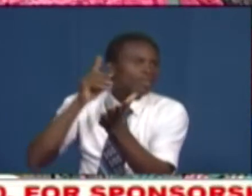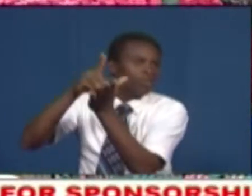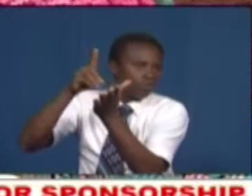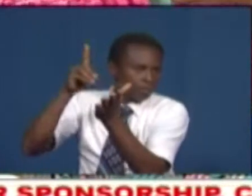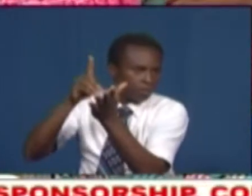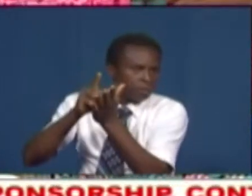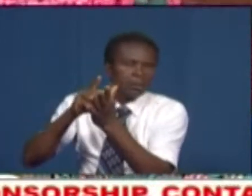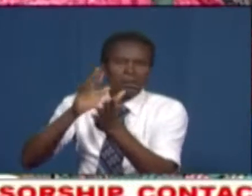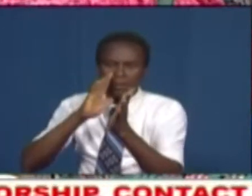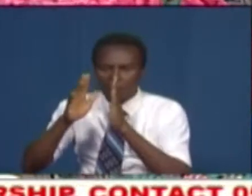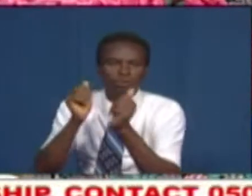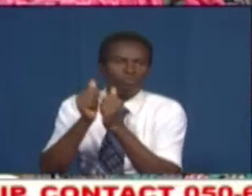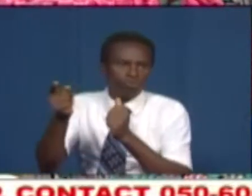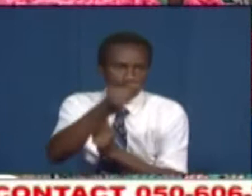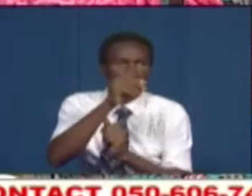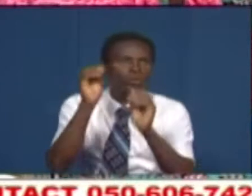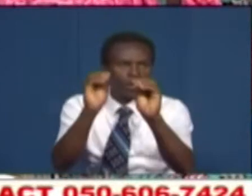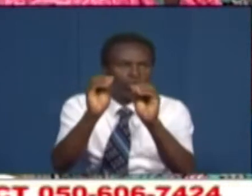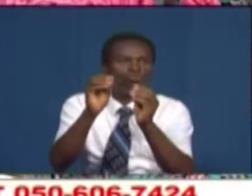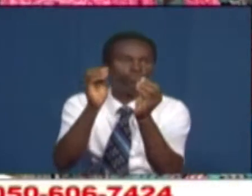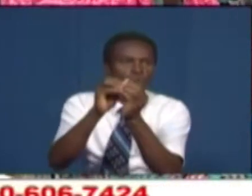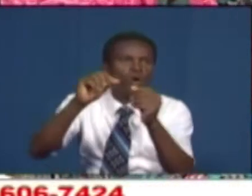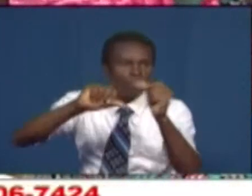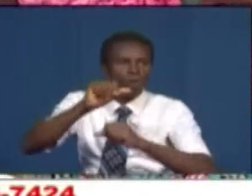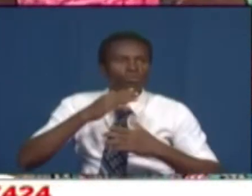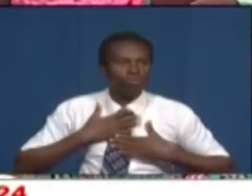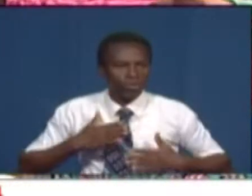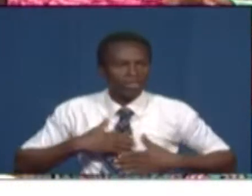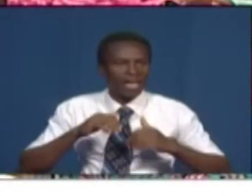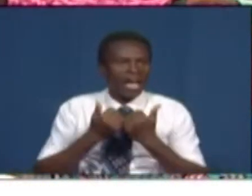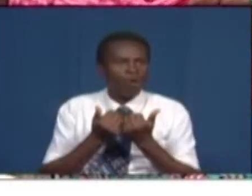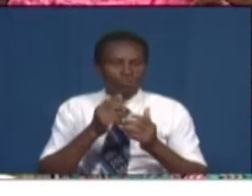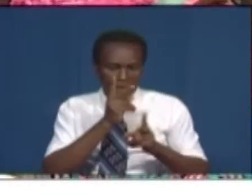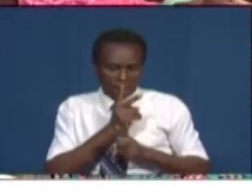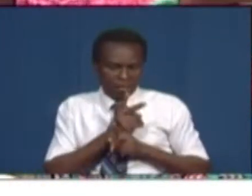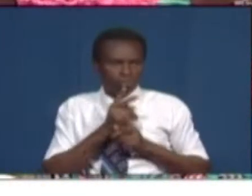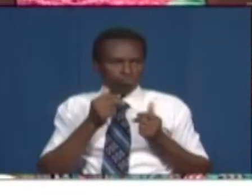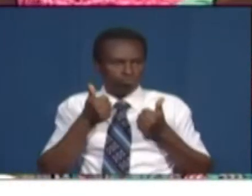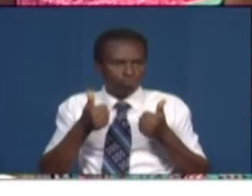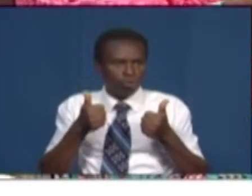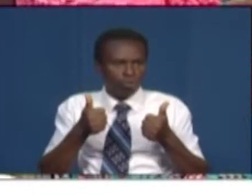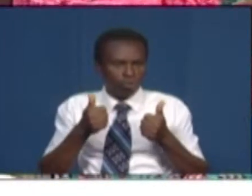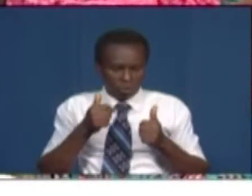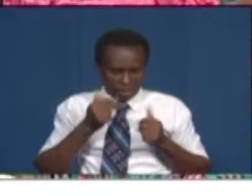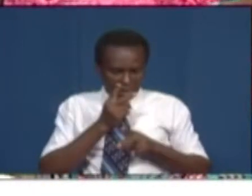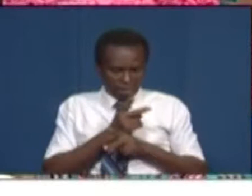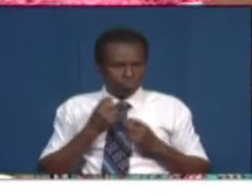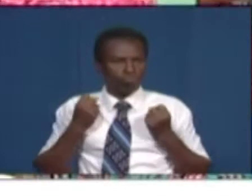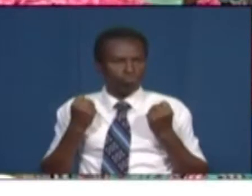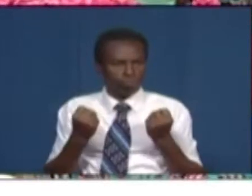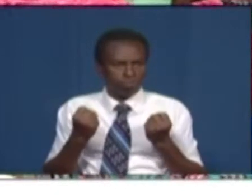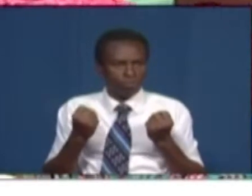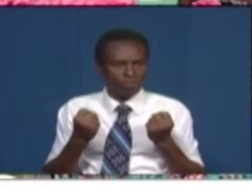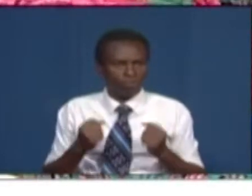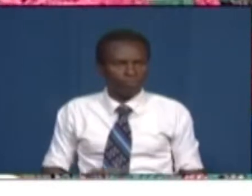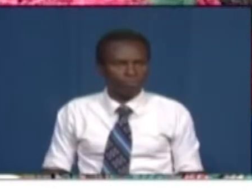to. If it's just counseling, for instance, you may not need to go to the health facility if you think you don't want to go at that moment. Right. But